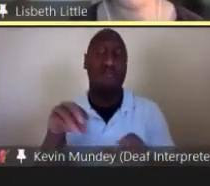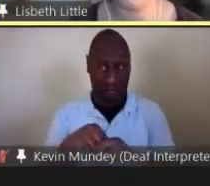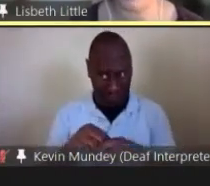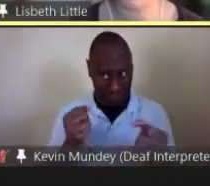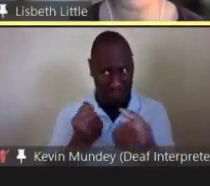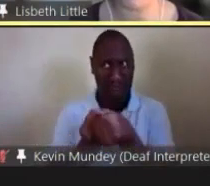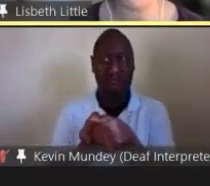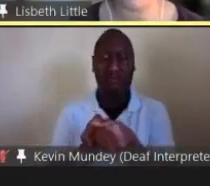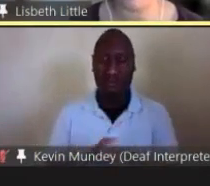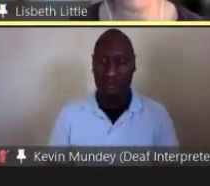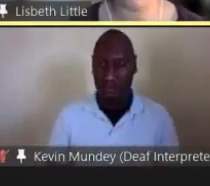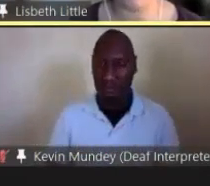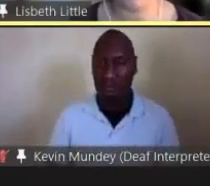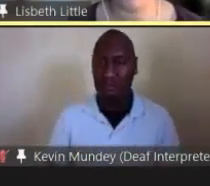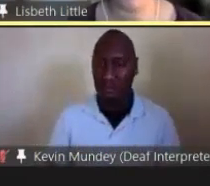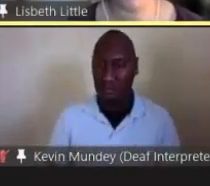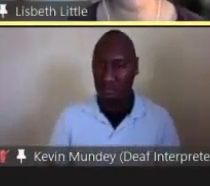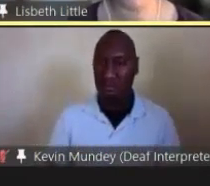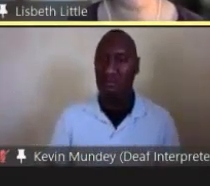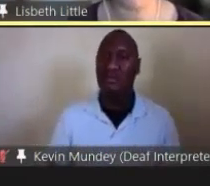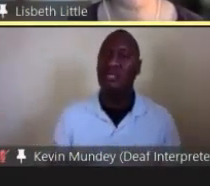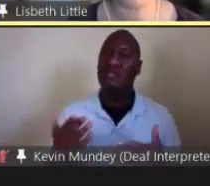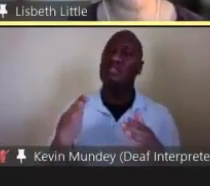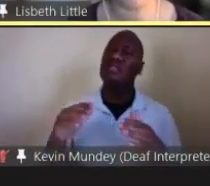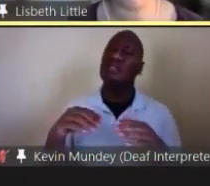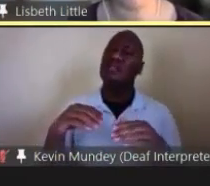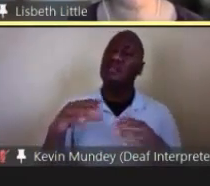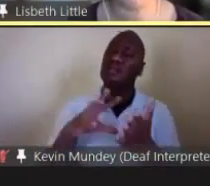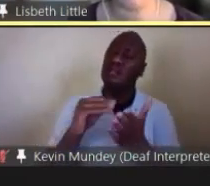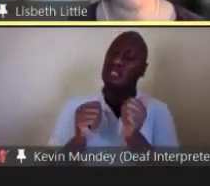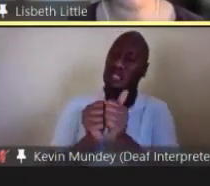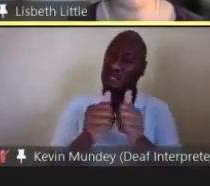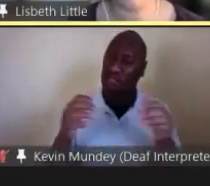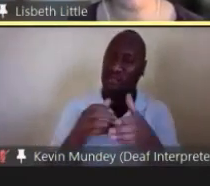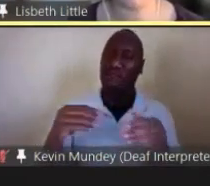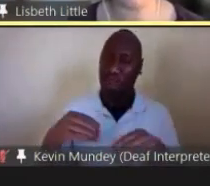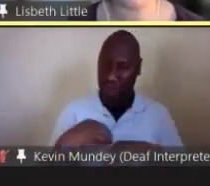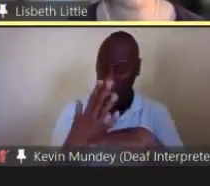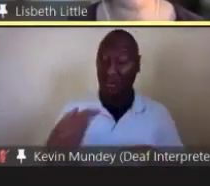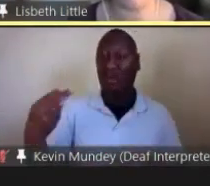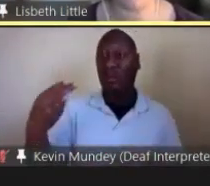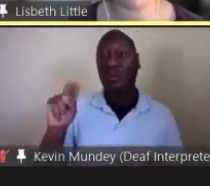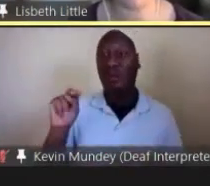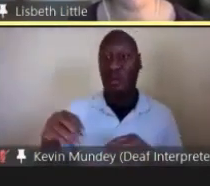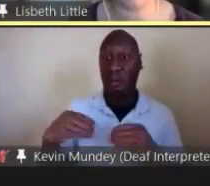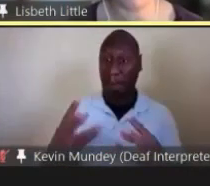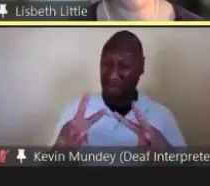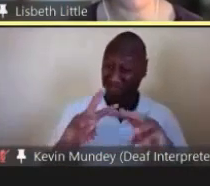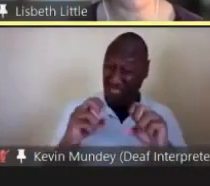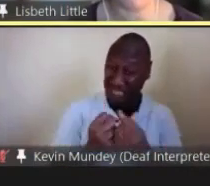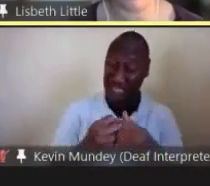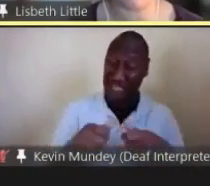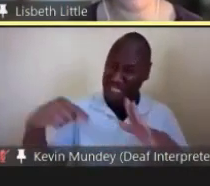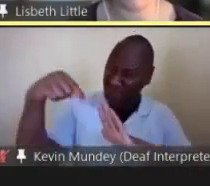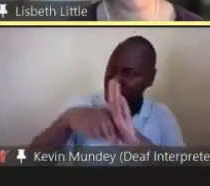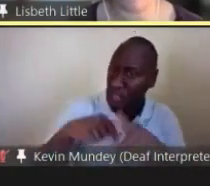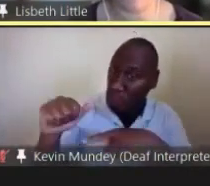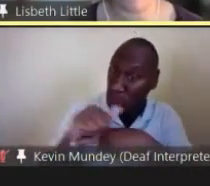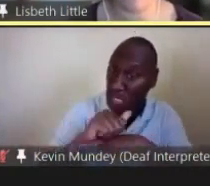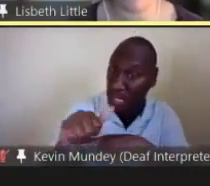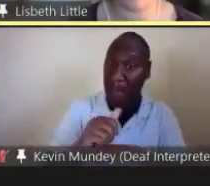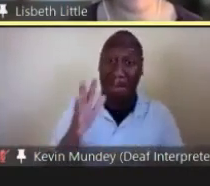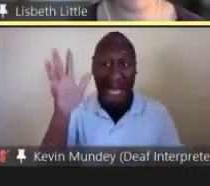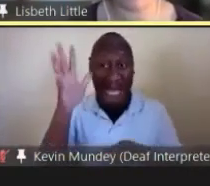Let's learn together virtually. UNE provides workshops, intense training sessions, and parent support group called Andy's